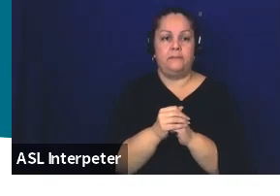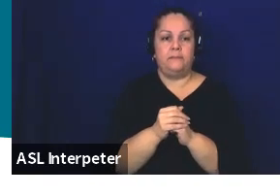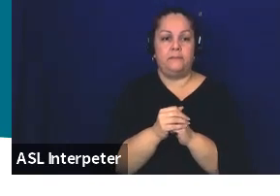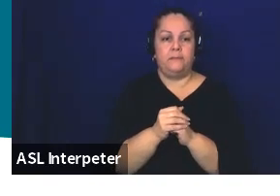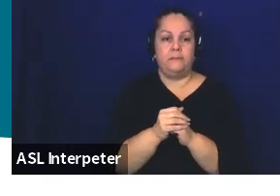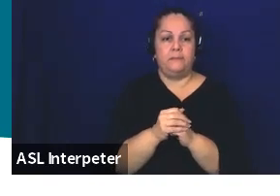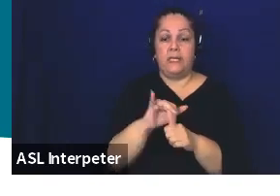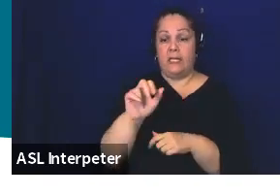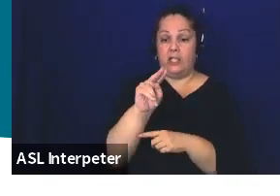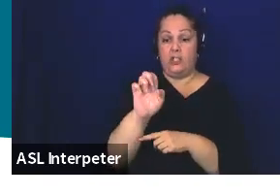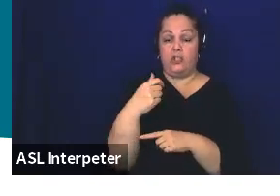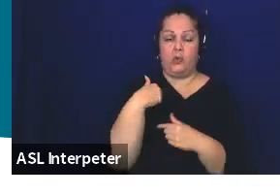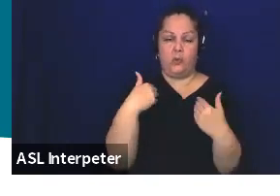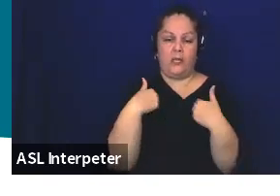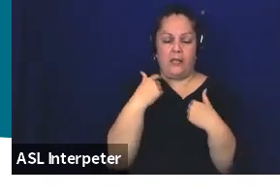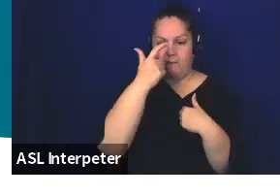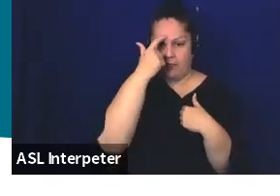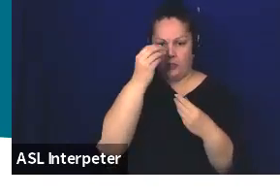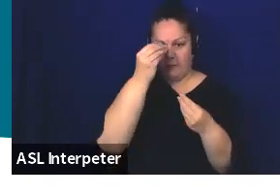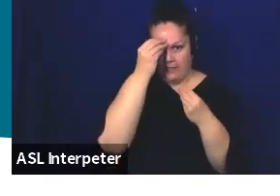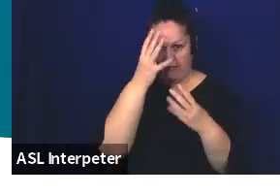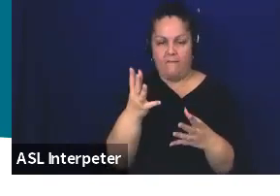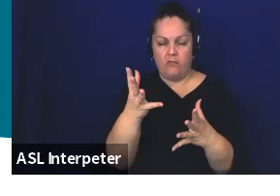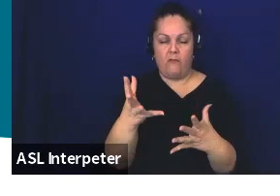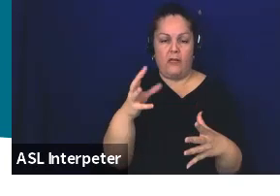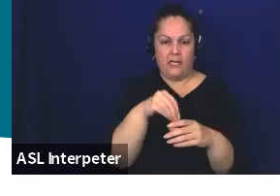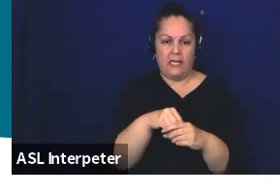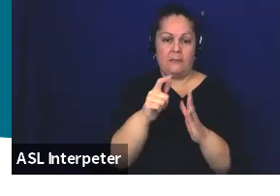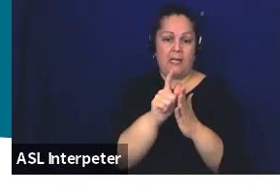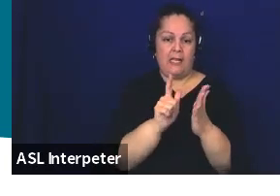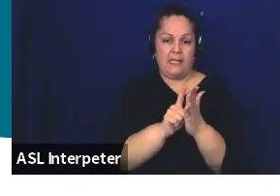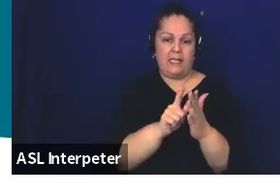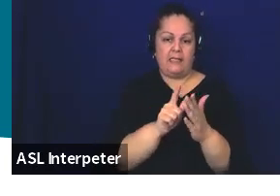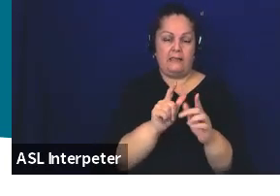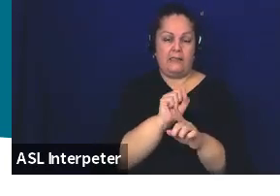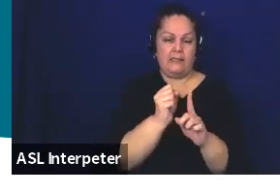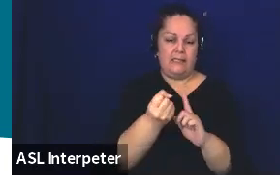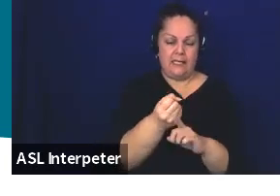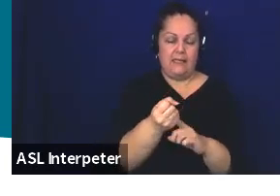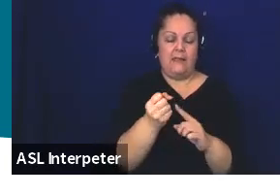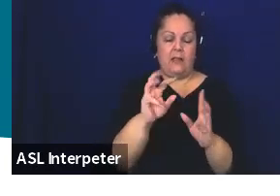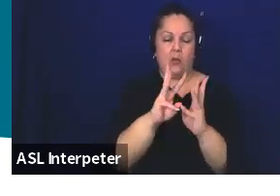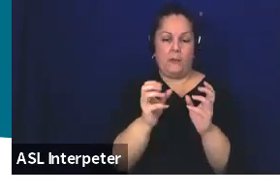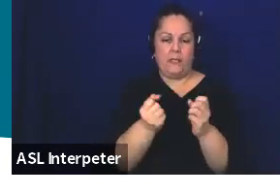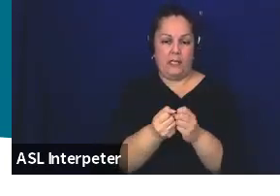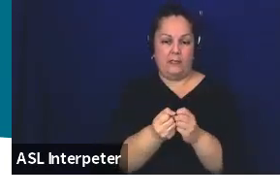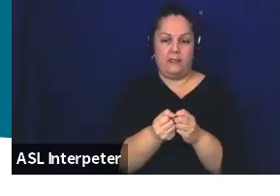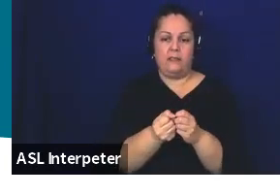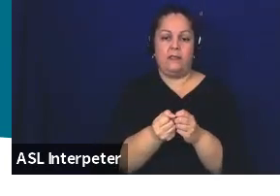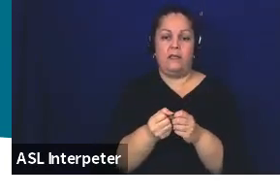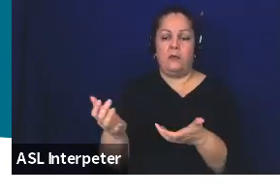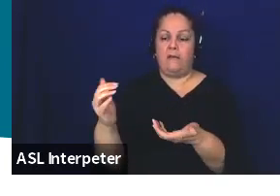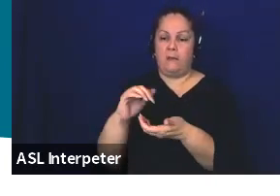Coming up in June, we have a trauma-informed engagement in legal settings webinar. We'll be joined with our partners